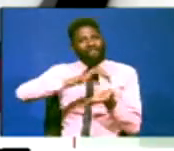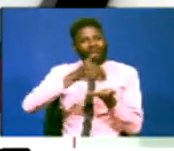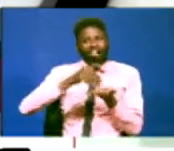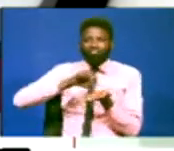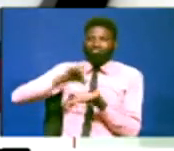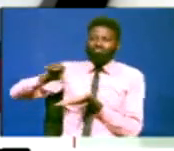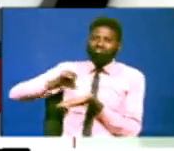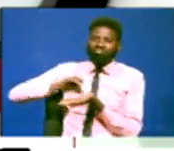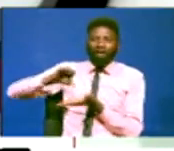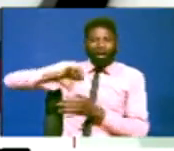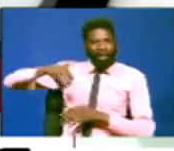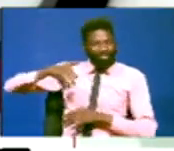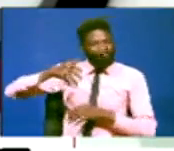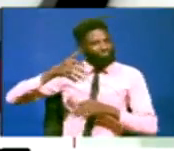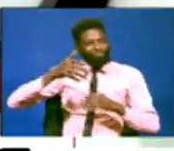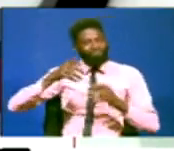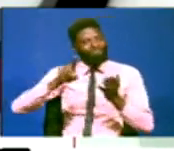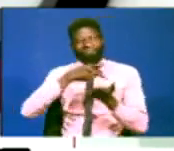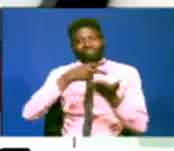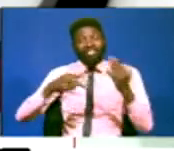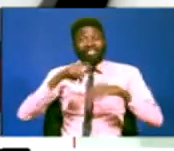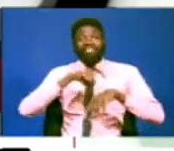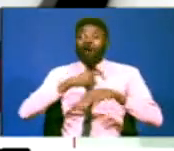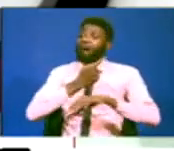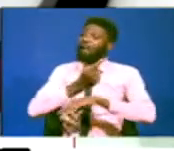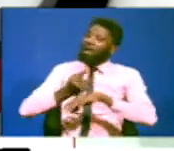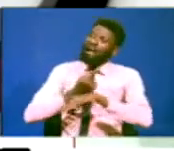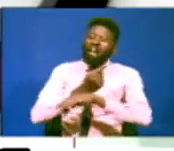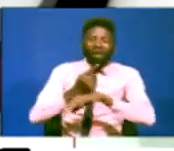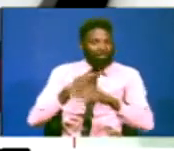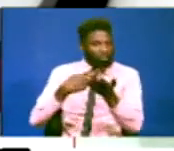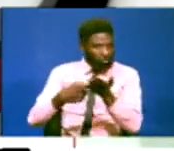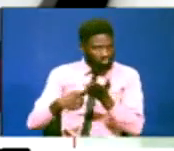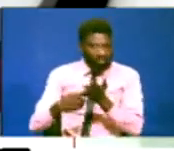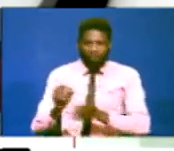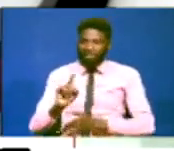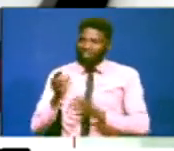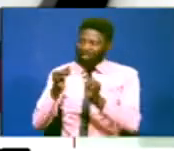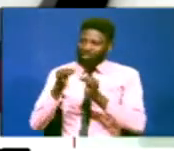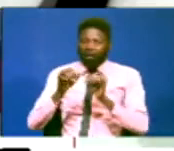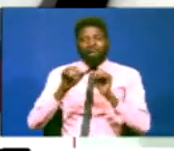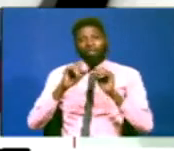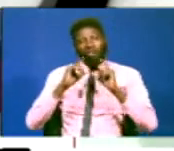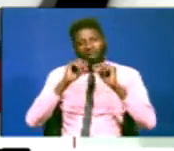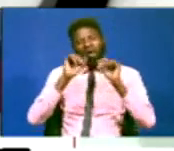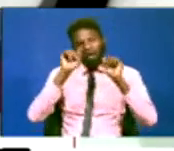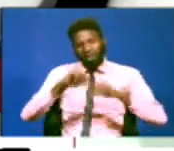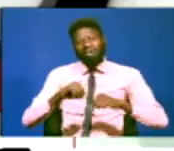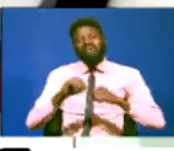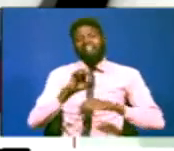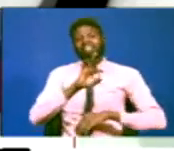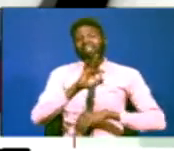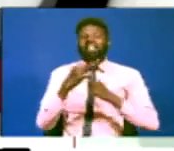intense hours of negotiation. Treasury is adamant that it can only get 380 billion shillings, not the